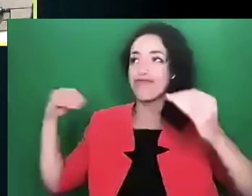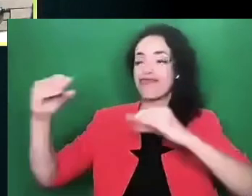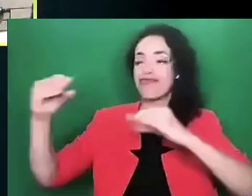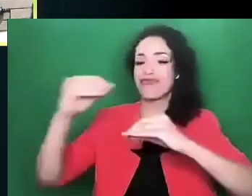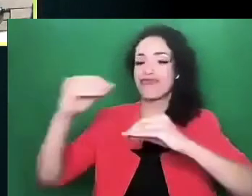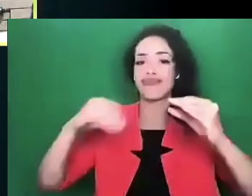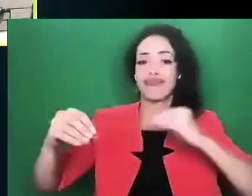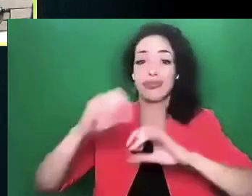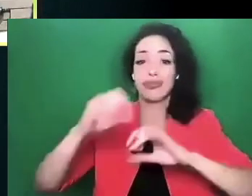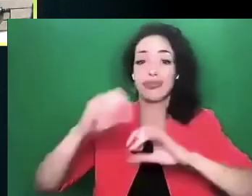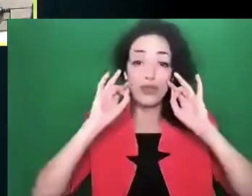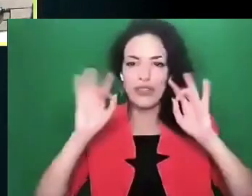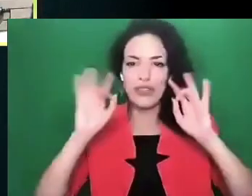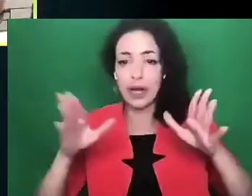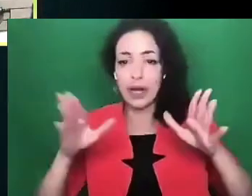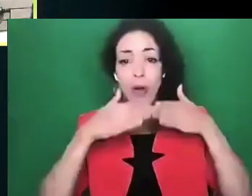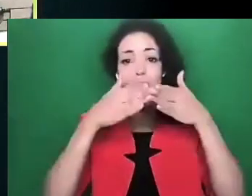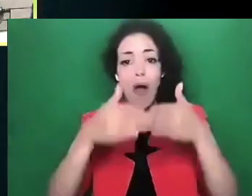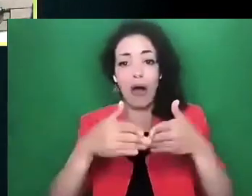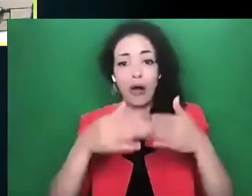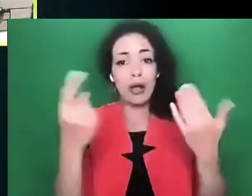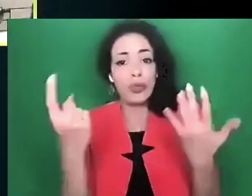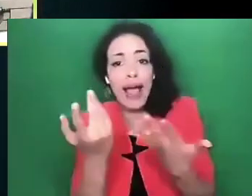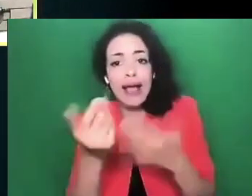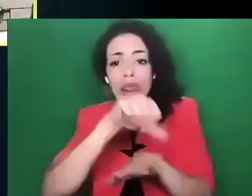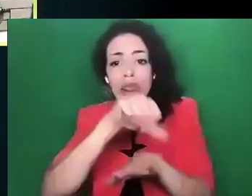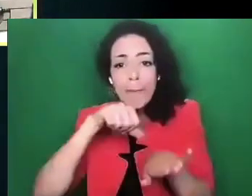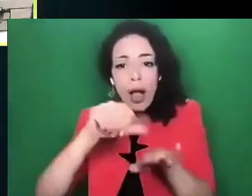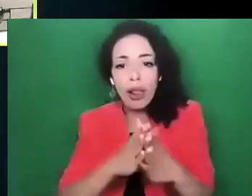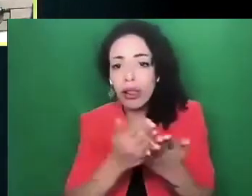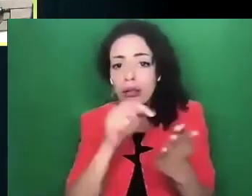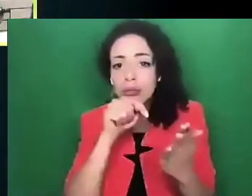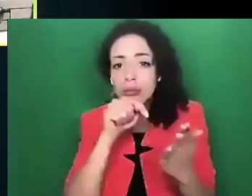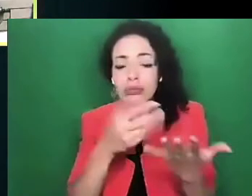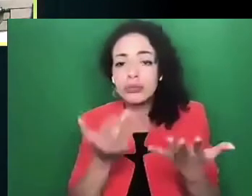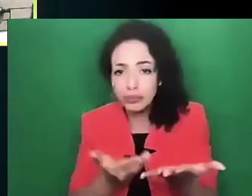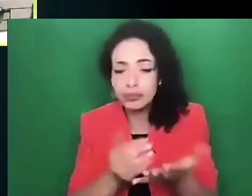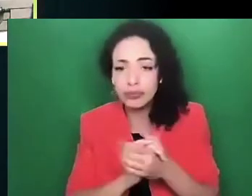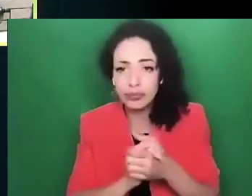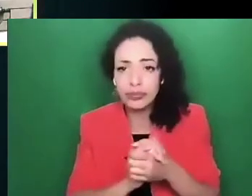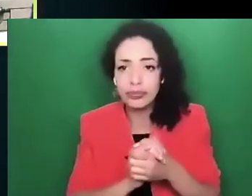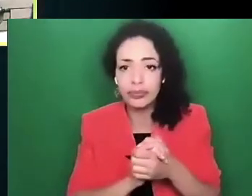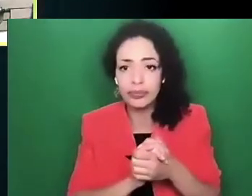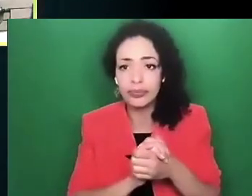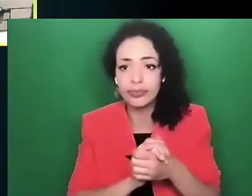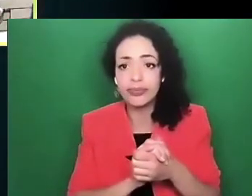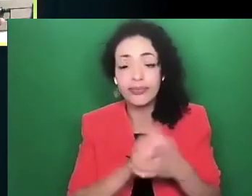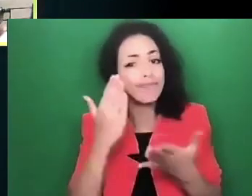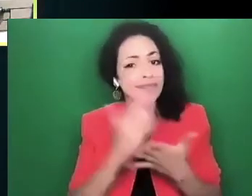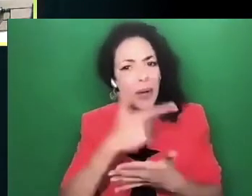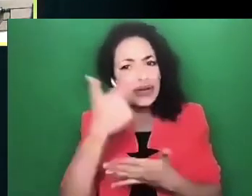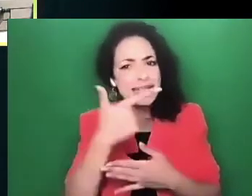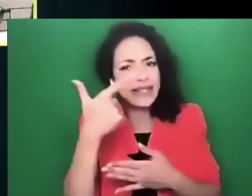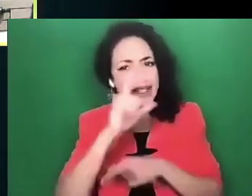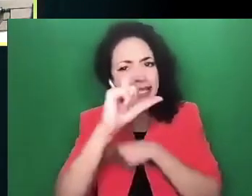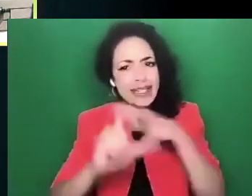of the Gospel, which is basically 17th century building techniques, boat building techniques, and nothing to do with